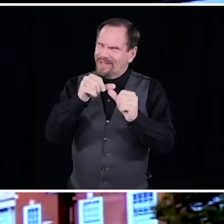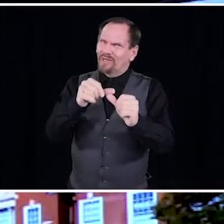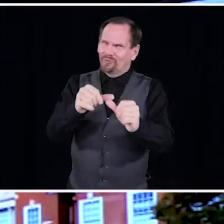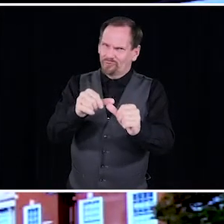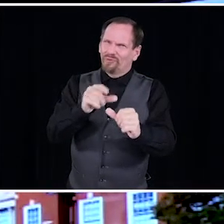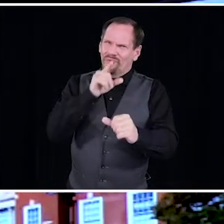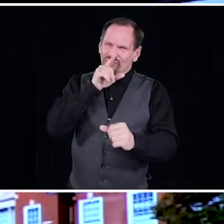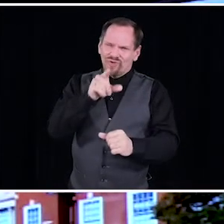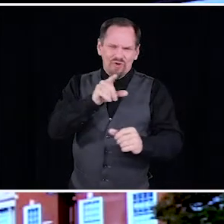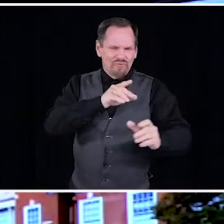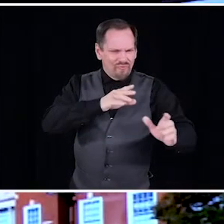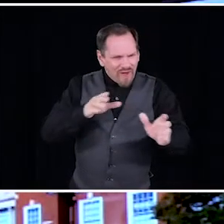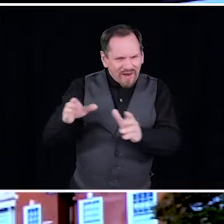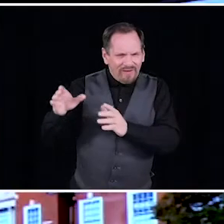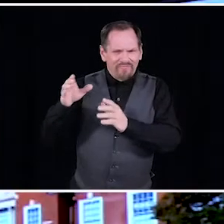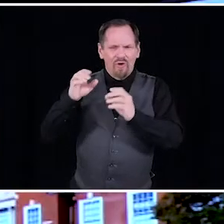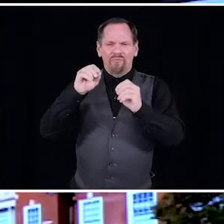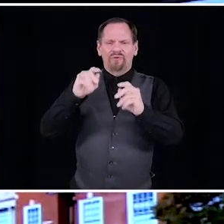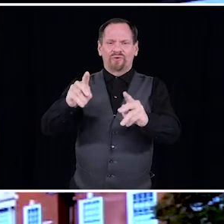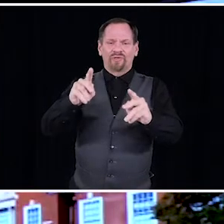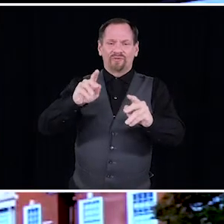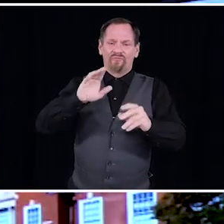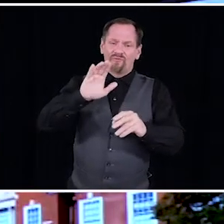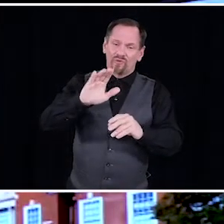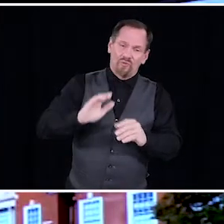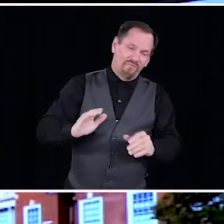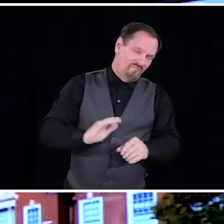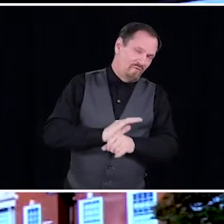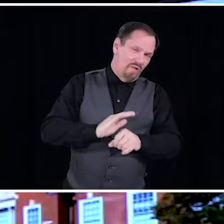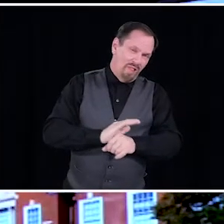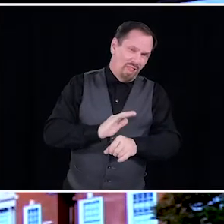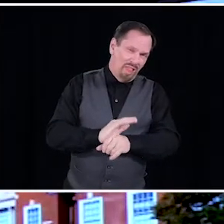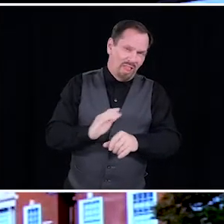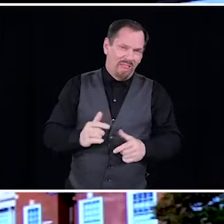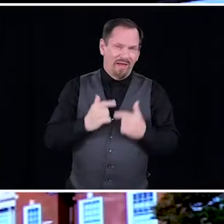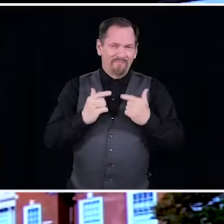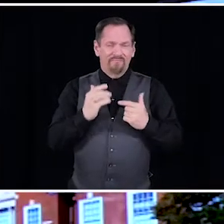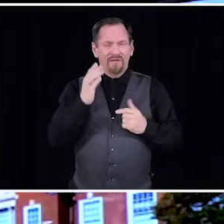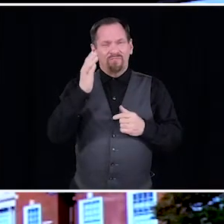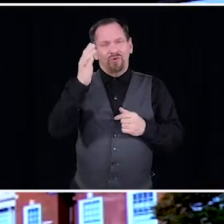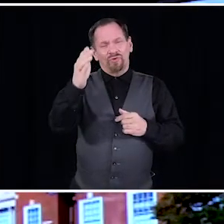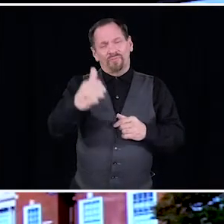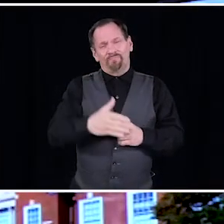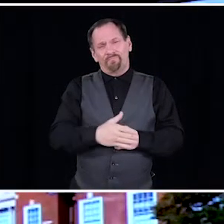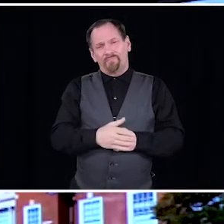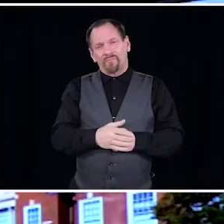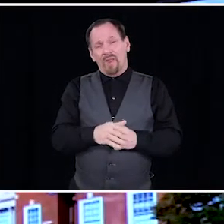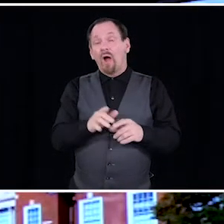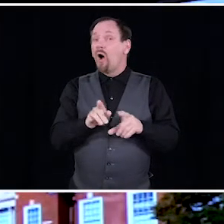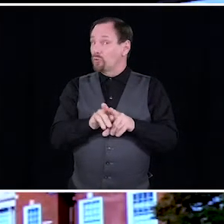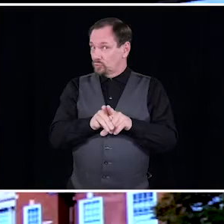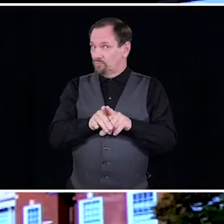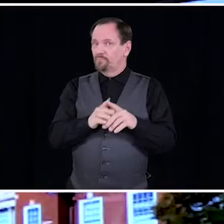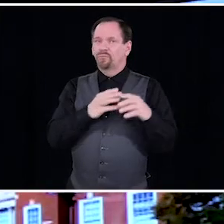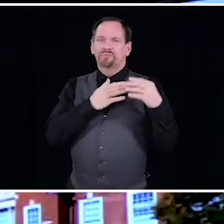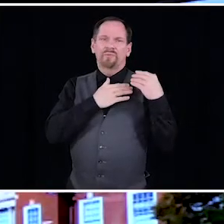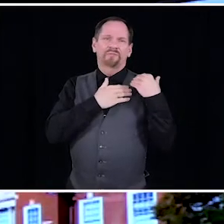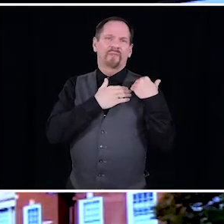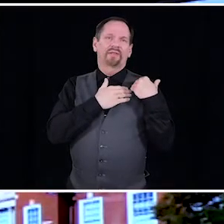provide you with opportunities throughout your professional life. It also provides you with